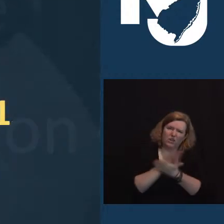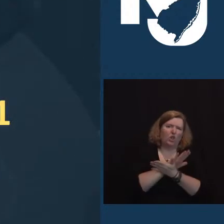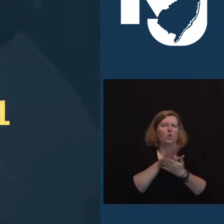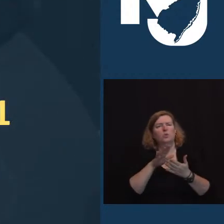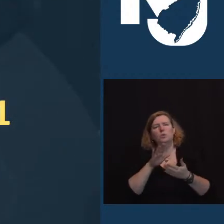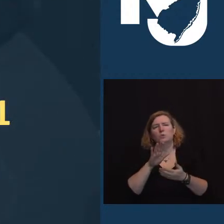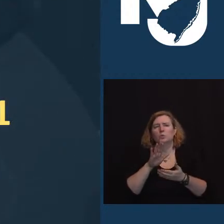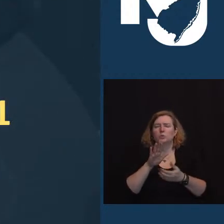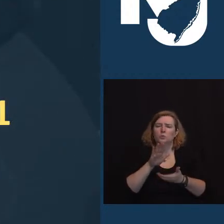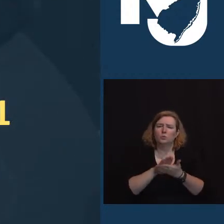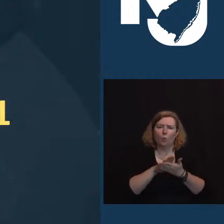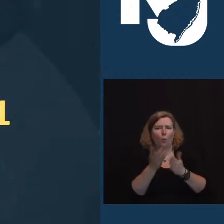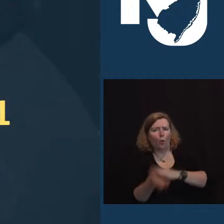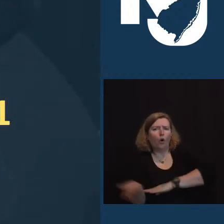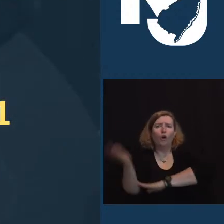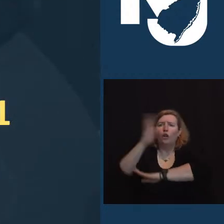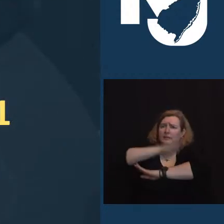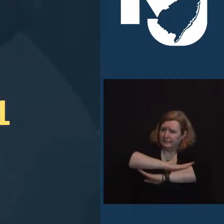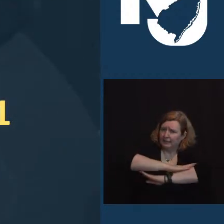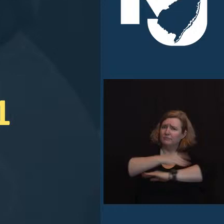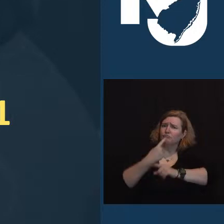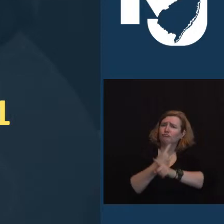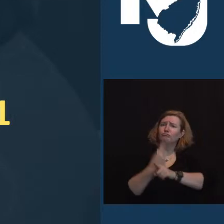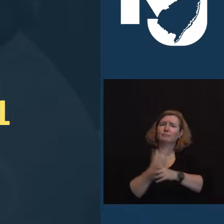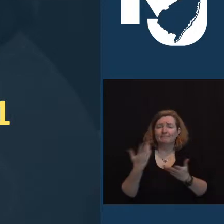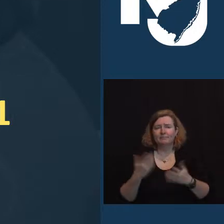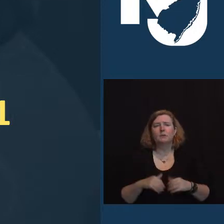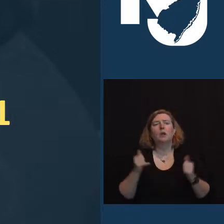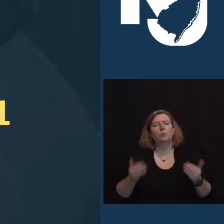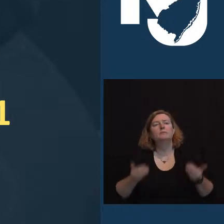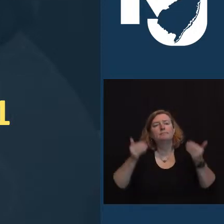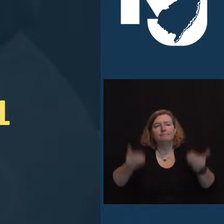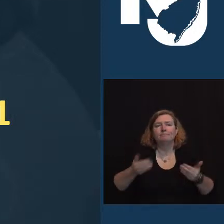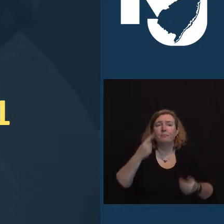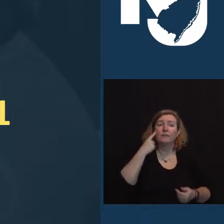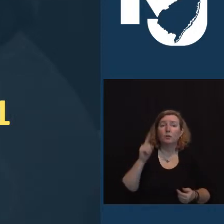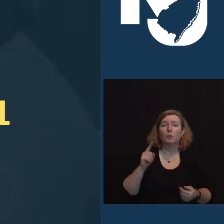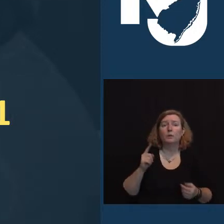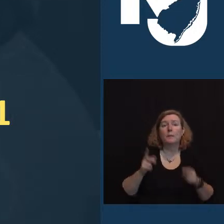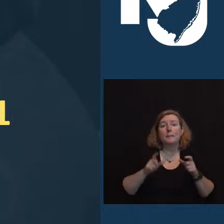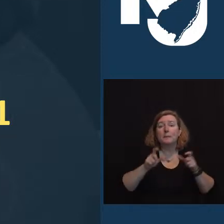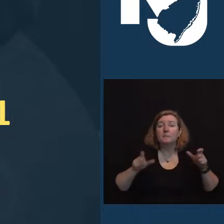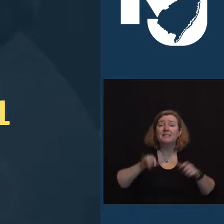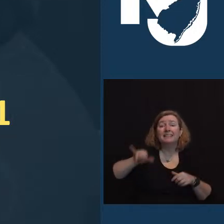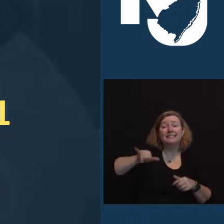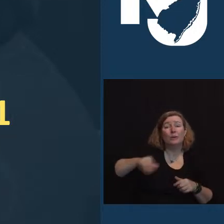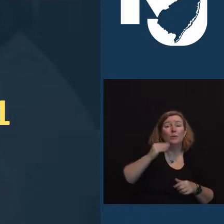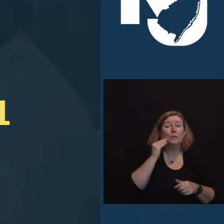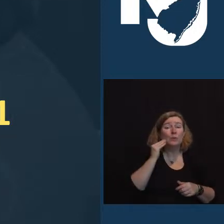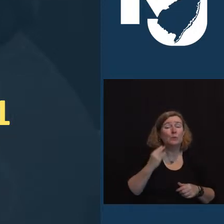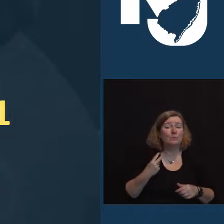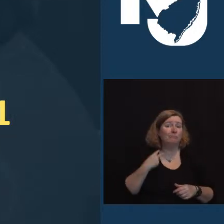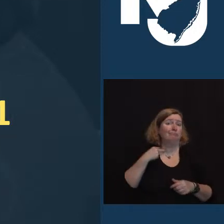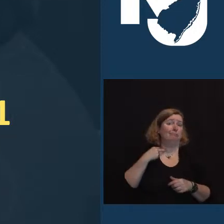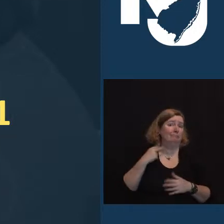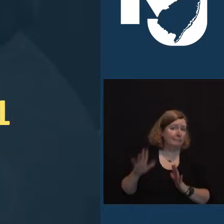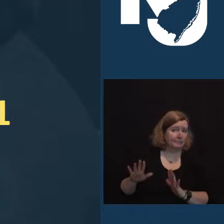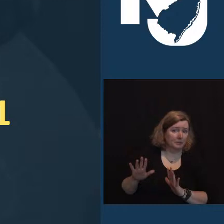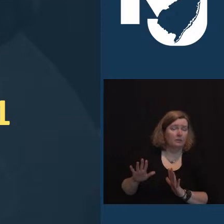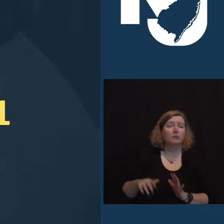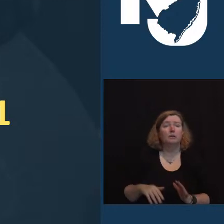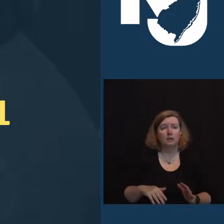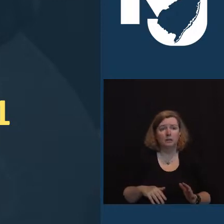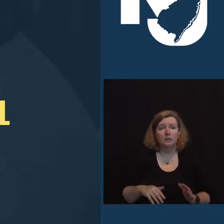up, for homebound New Jerseyans, county areas on aging, and those are the offices tasked by the Department of